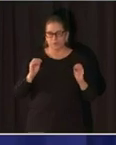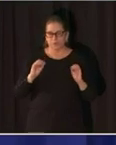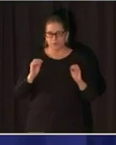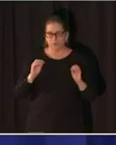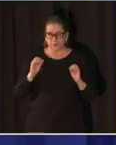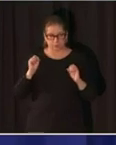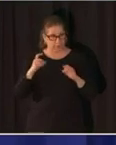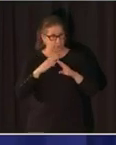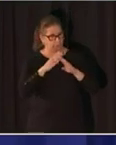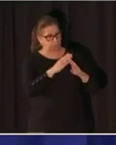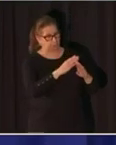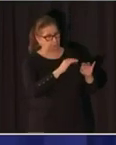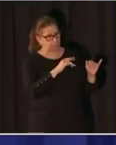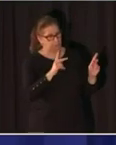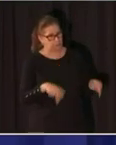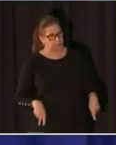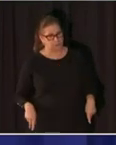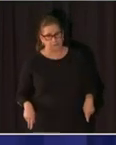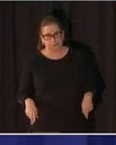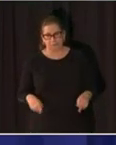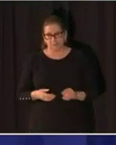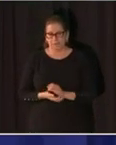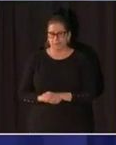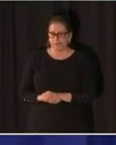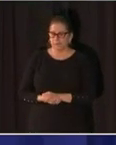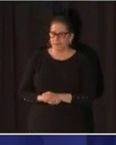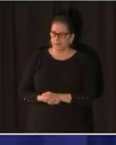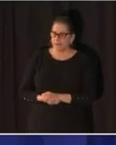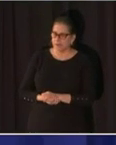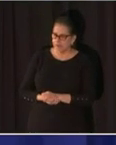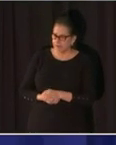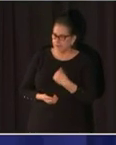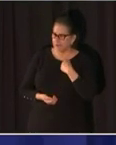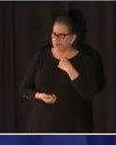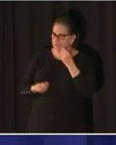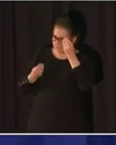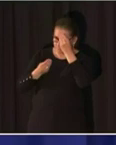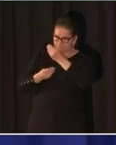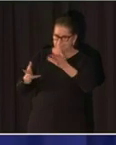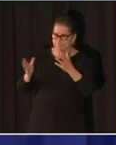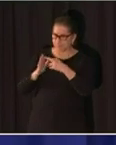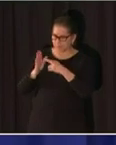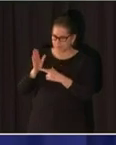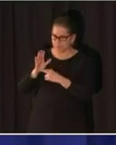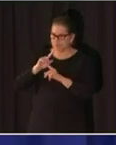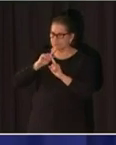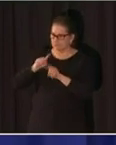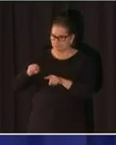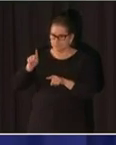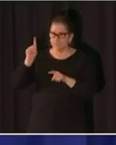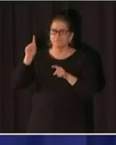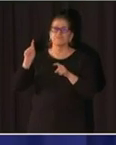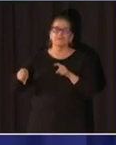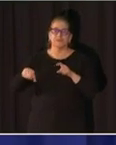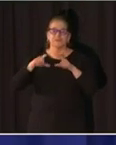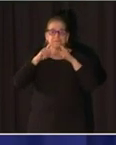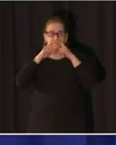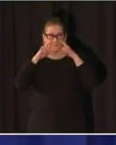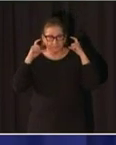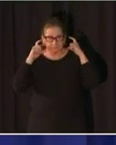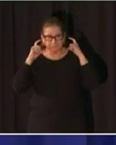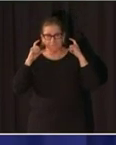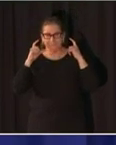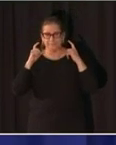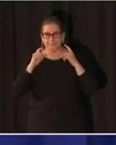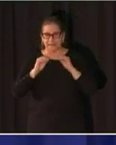that, because that is our directive to people. And I want to make sure that we're legally